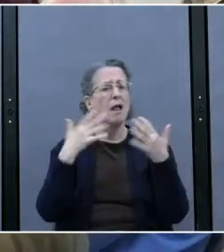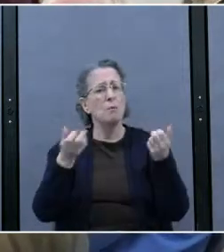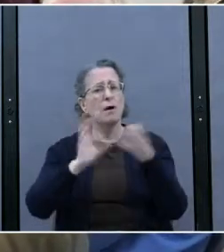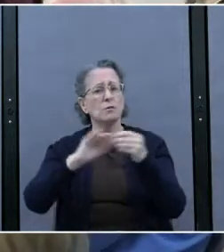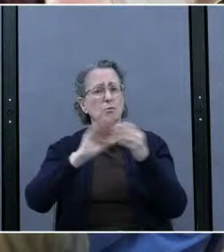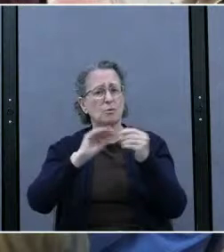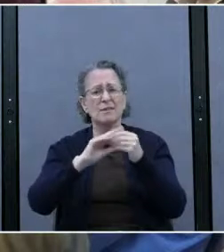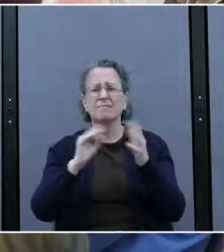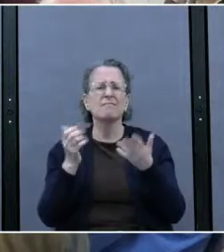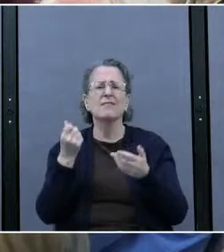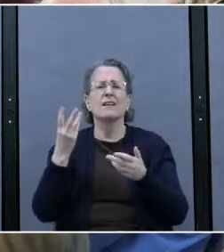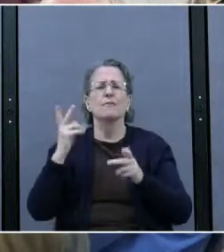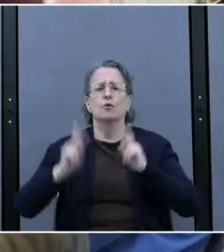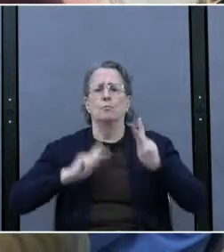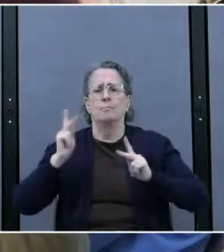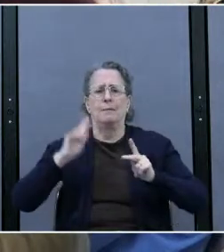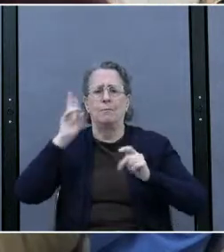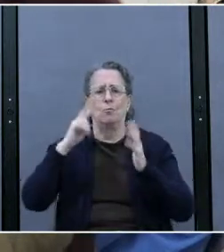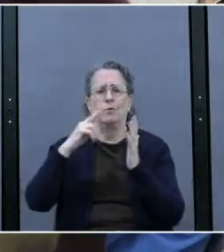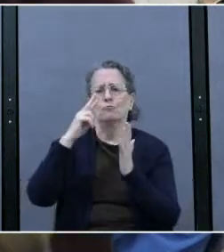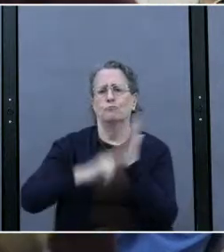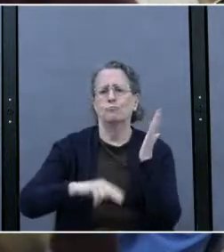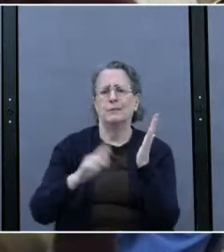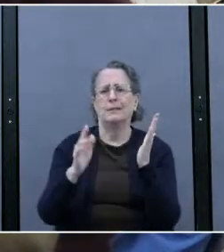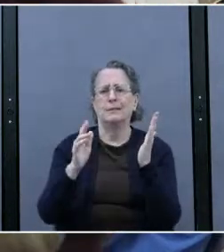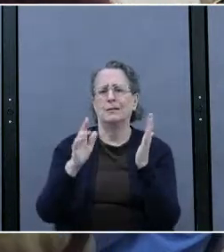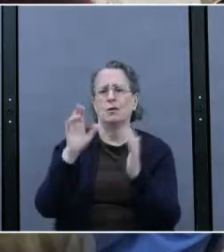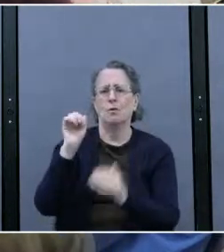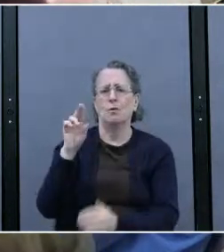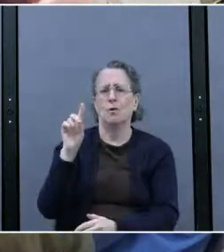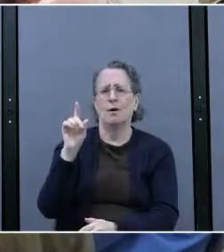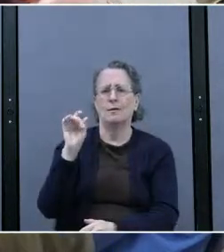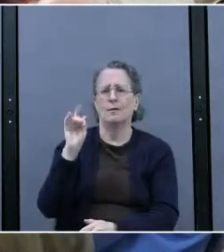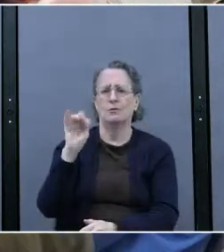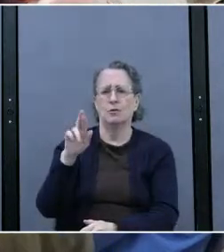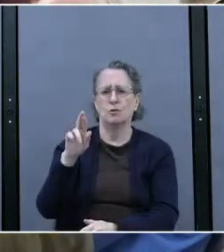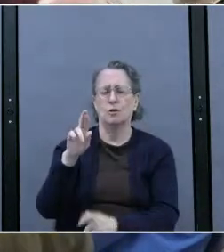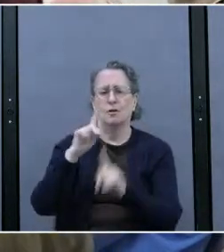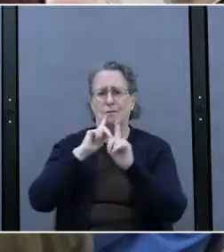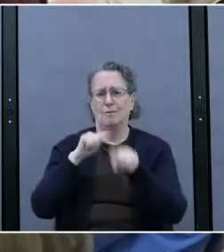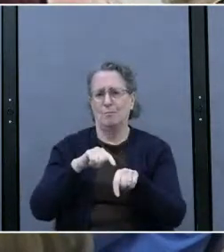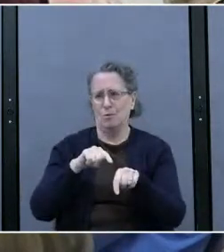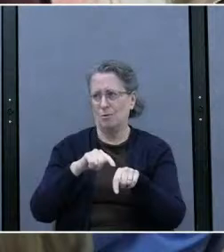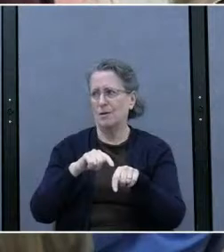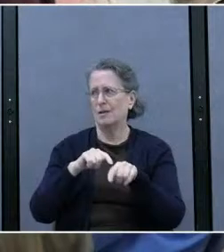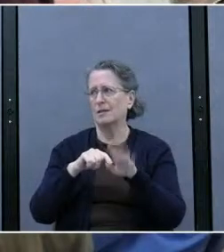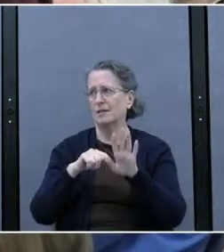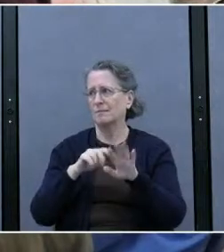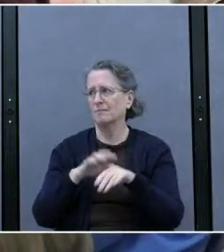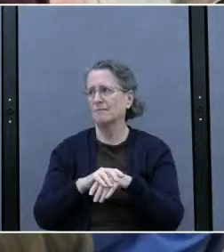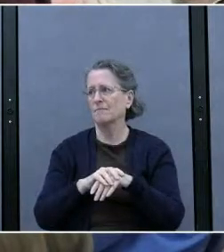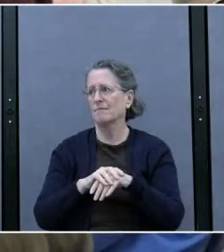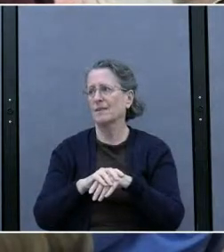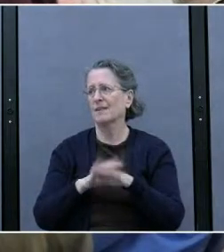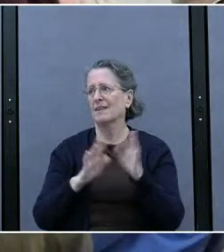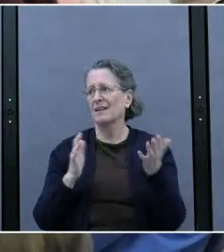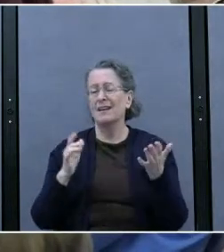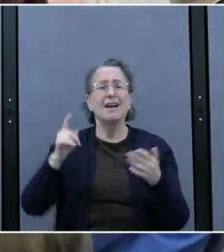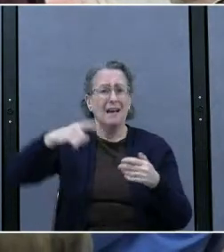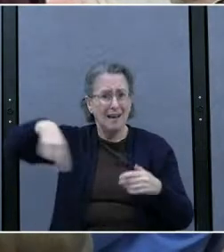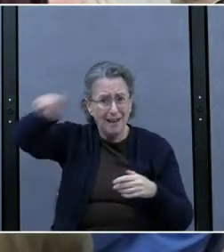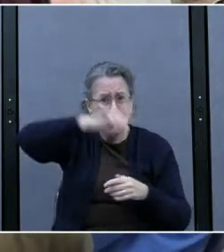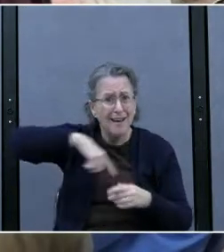few people will read the auditor's report. You need some good financial education to be able to